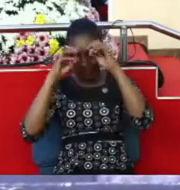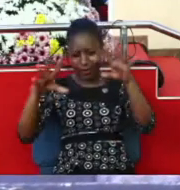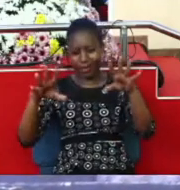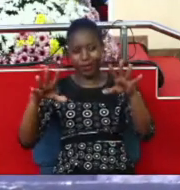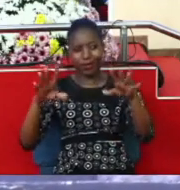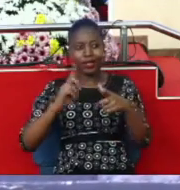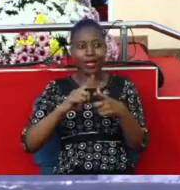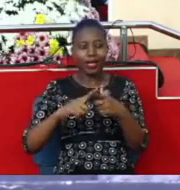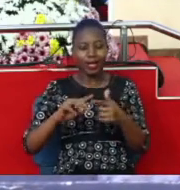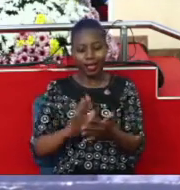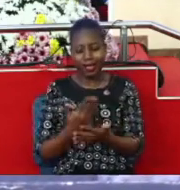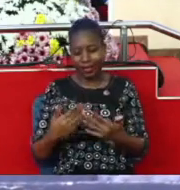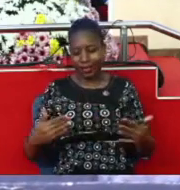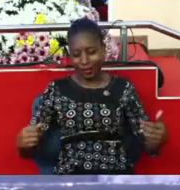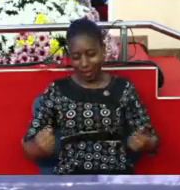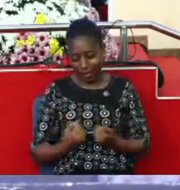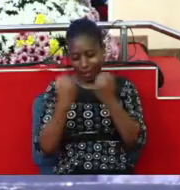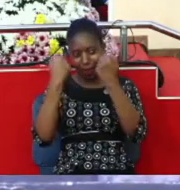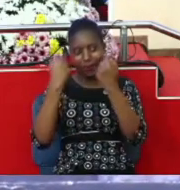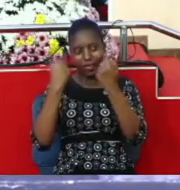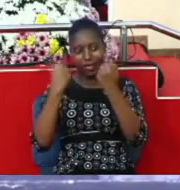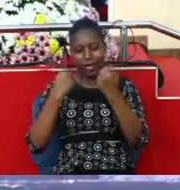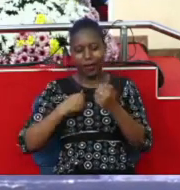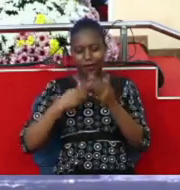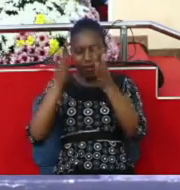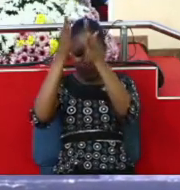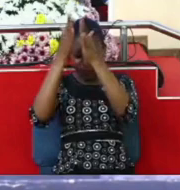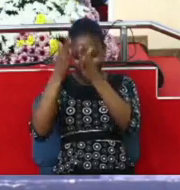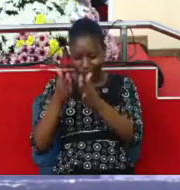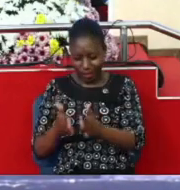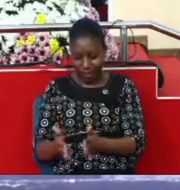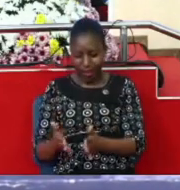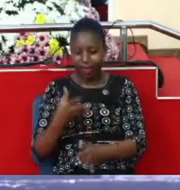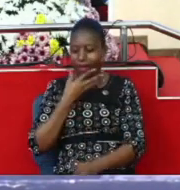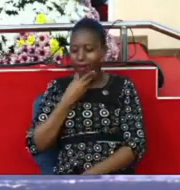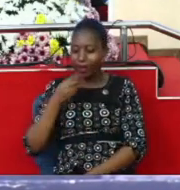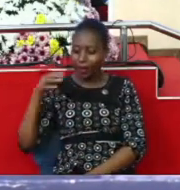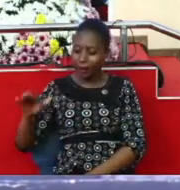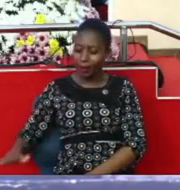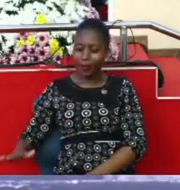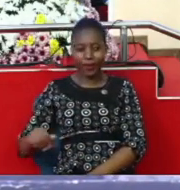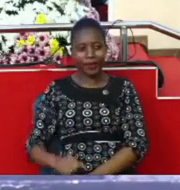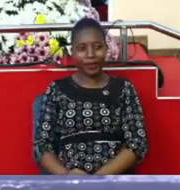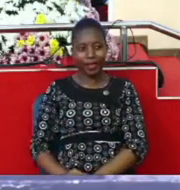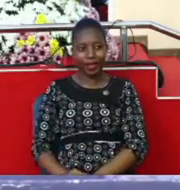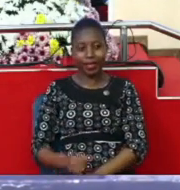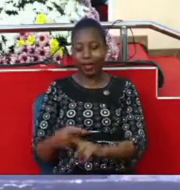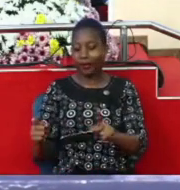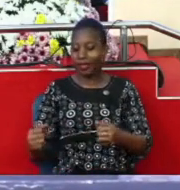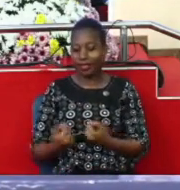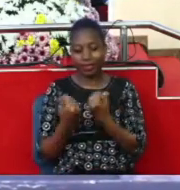happens. I am that slim boy that I want to become. It doesn't happen that